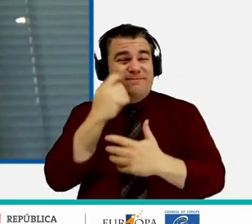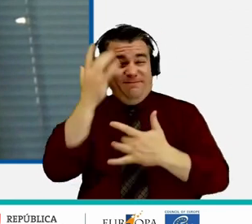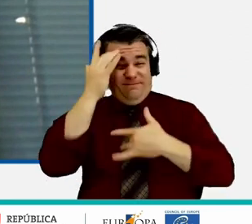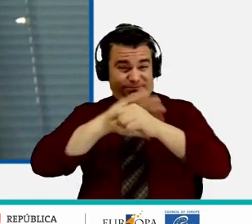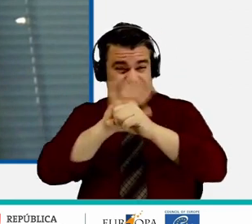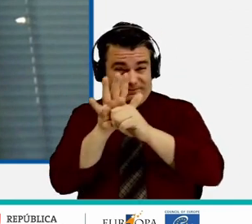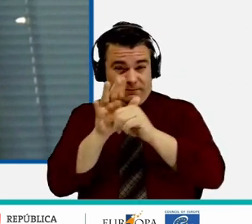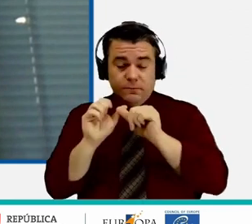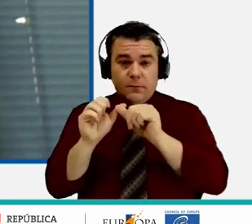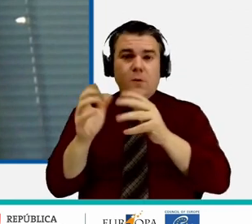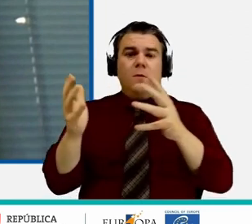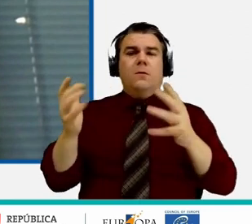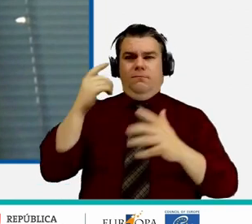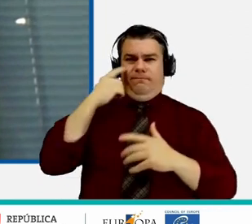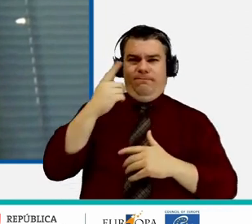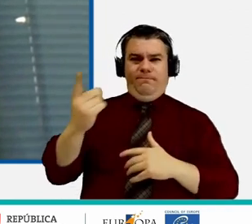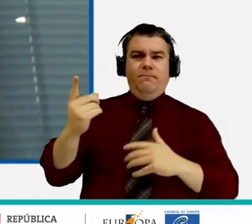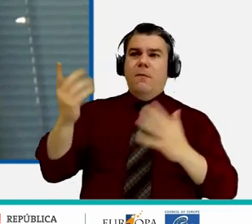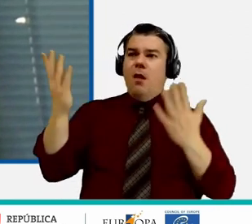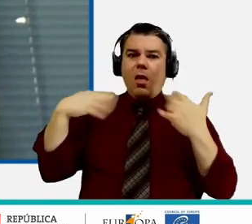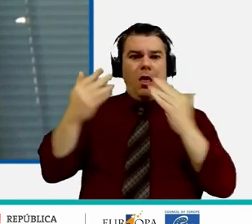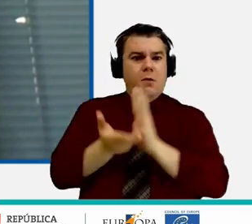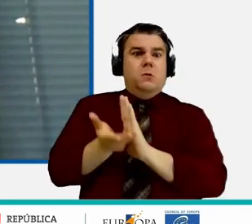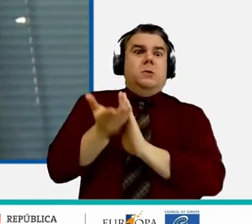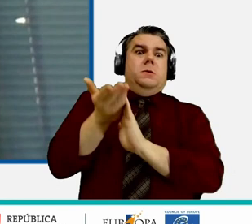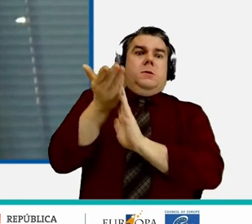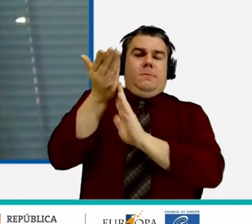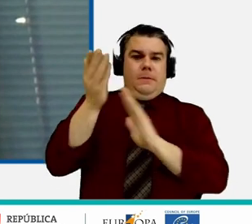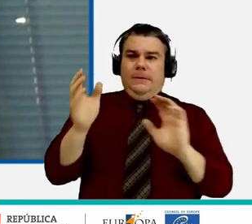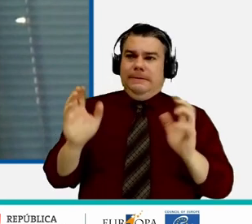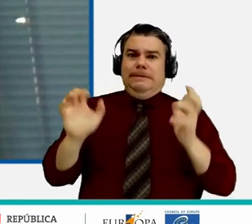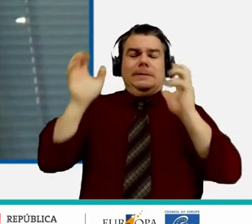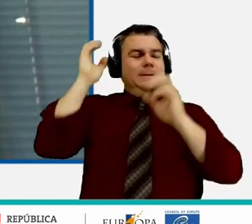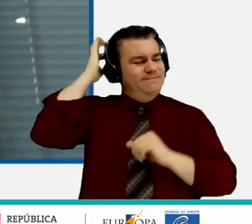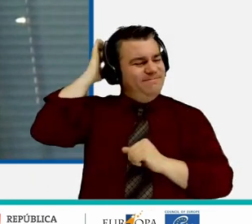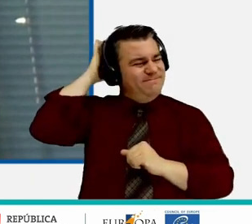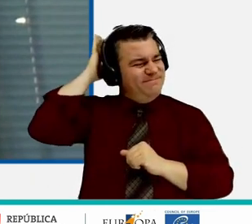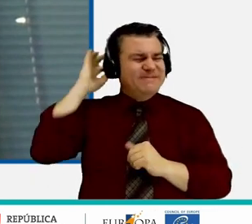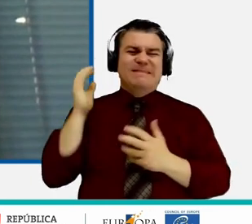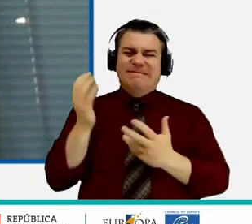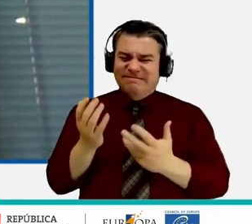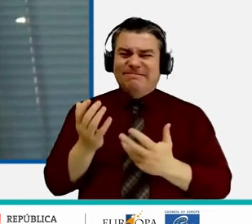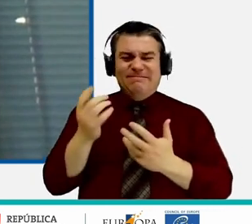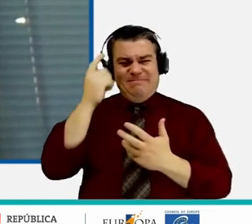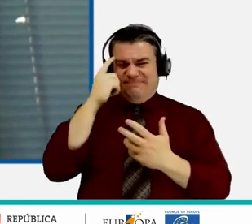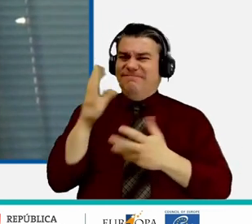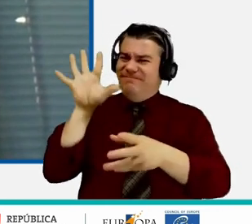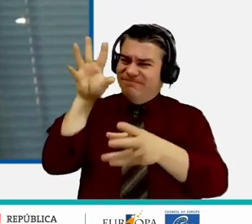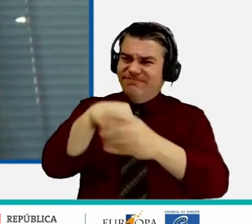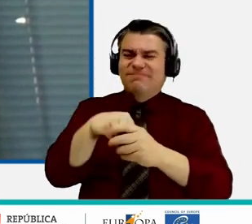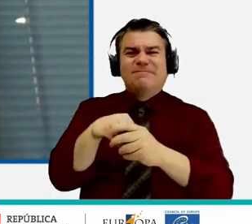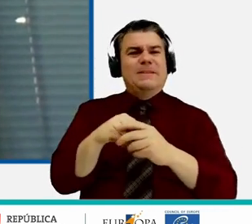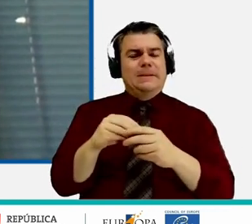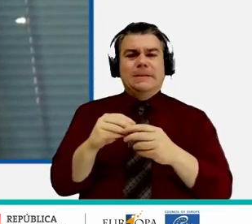the climate emergency, they have required an unprecedented response of the local